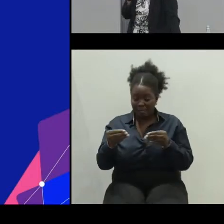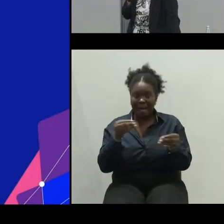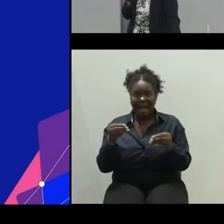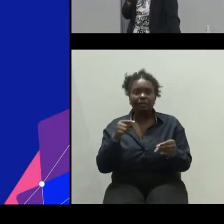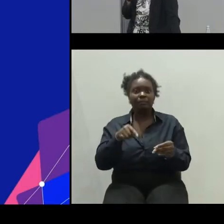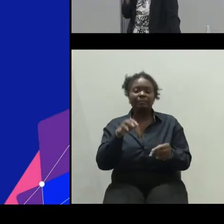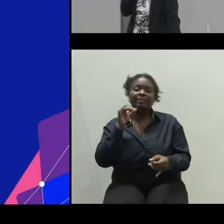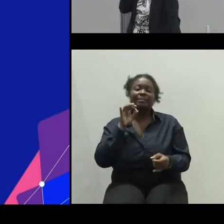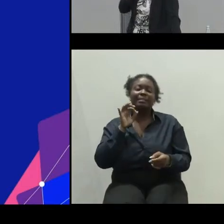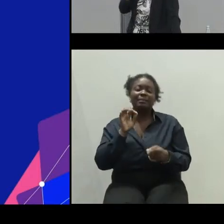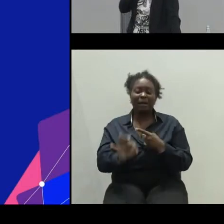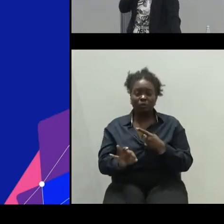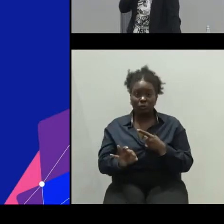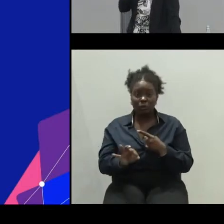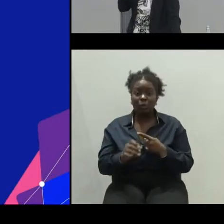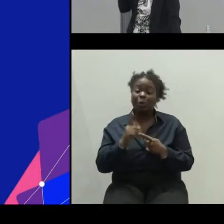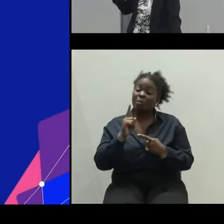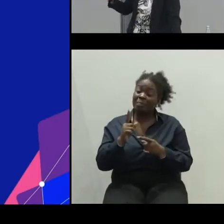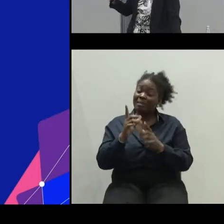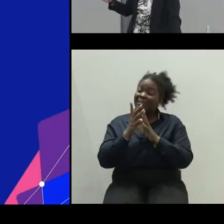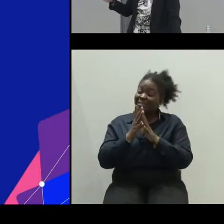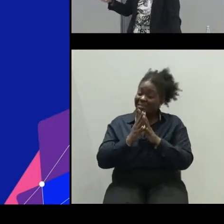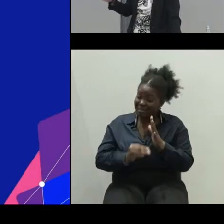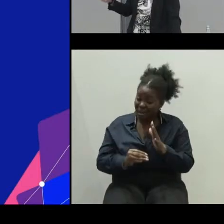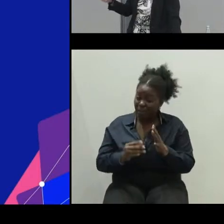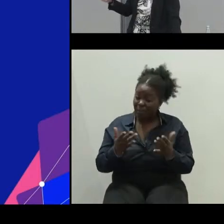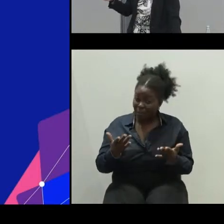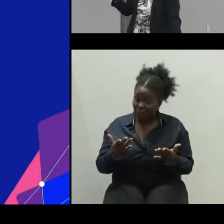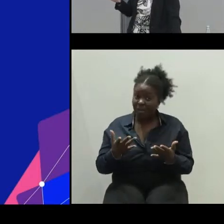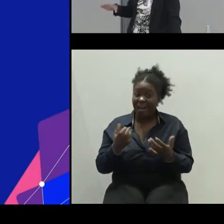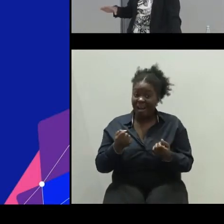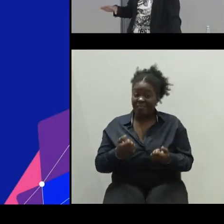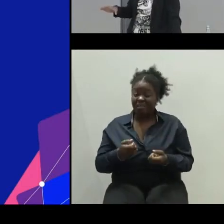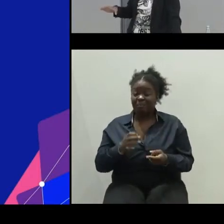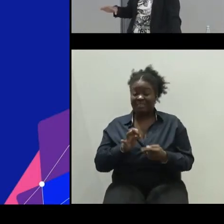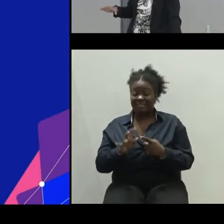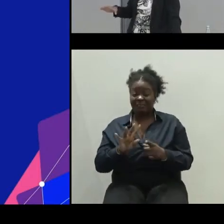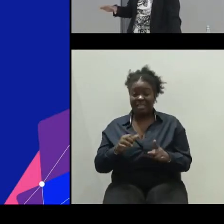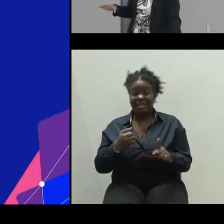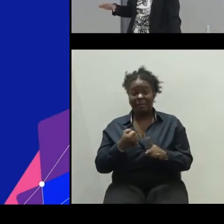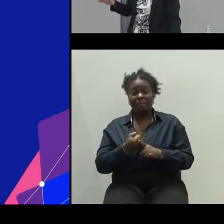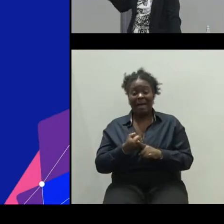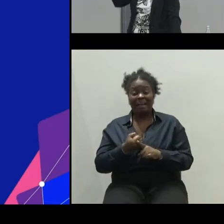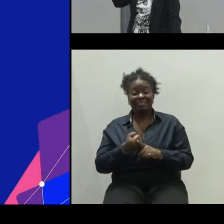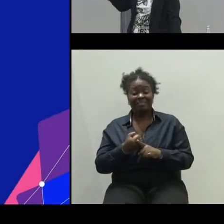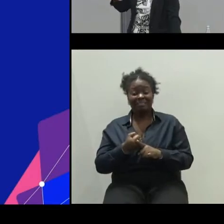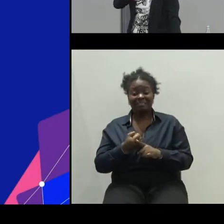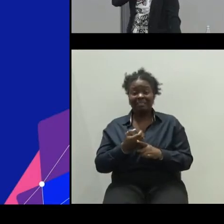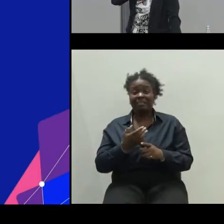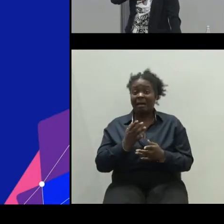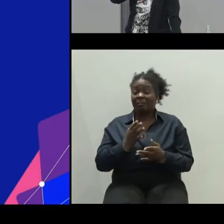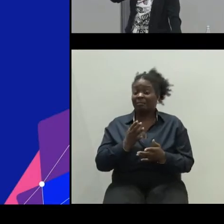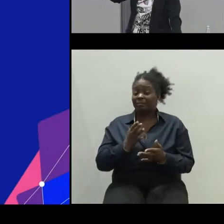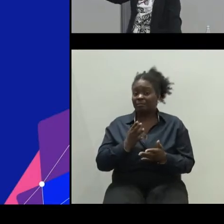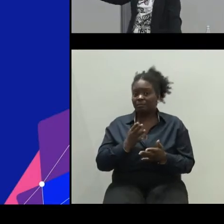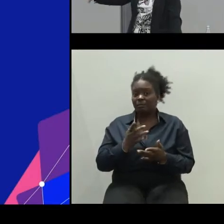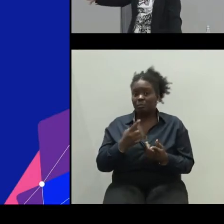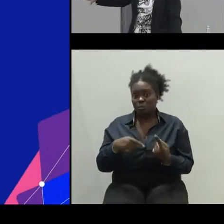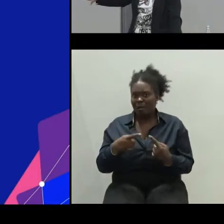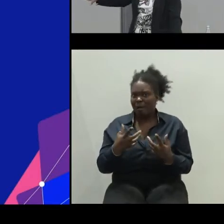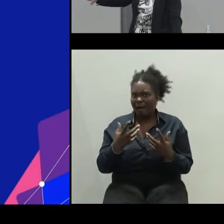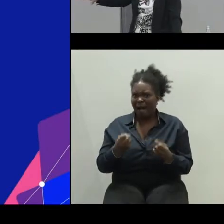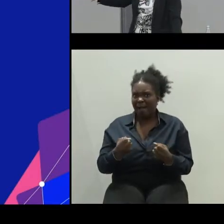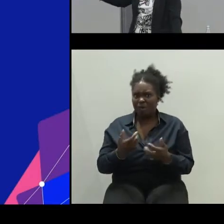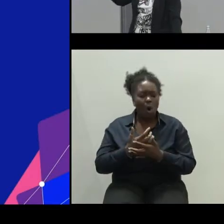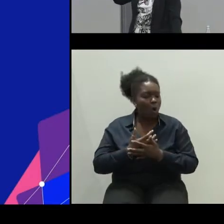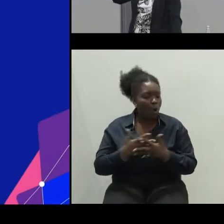of the examples of something that's had a pretty significant impact on the quality of human life. We still have tremendous amounts